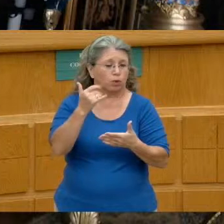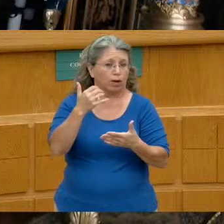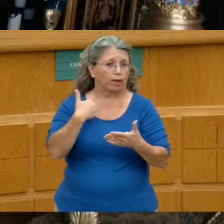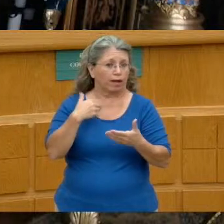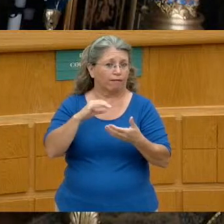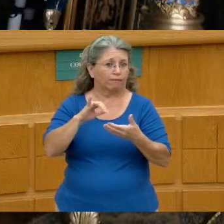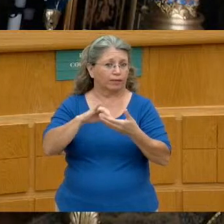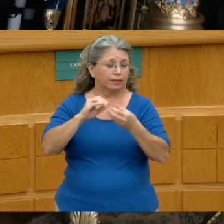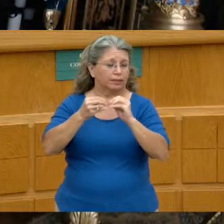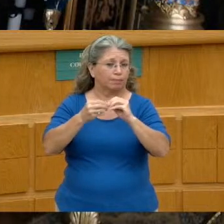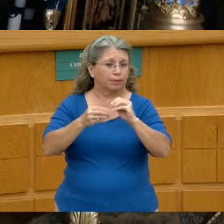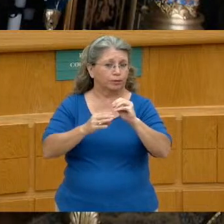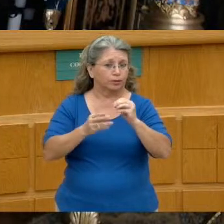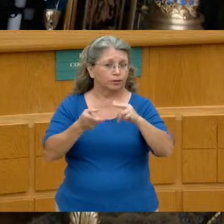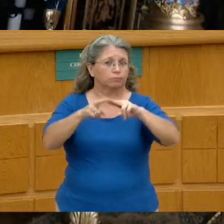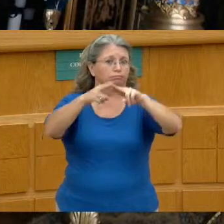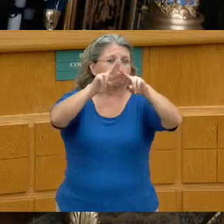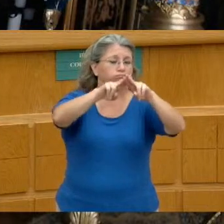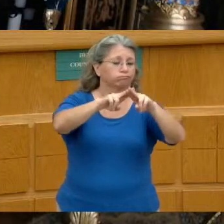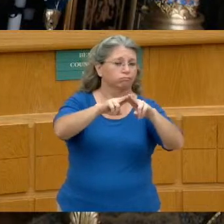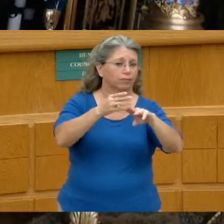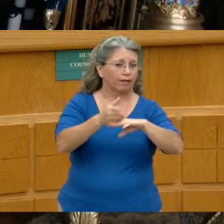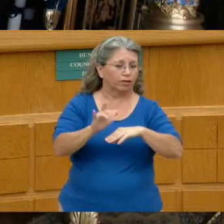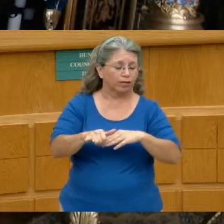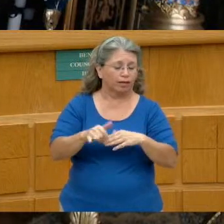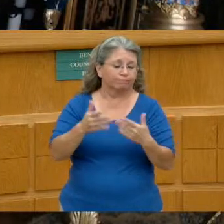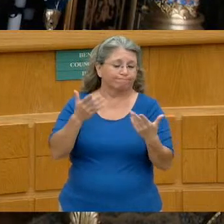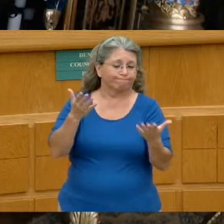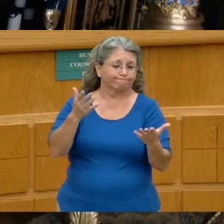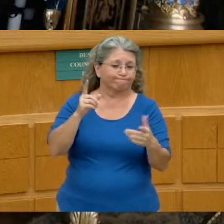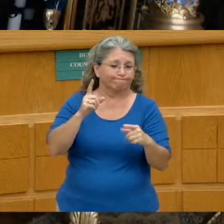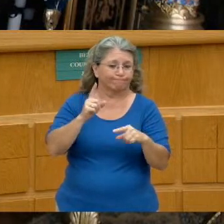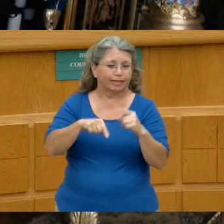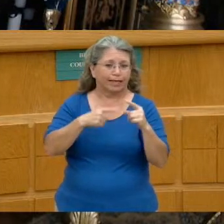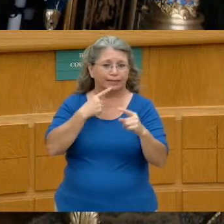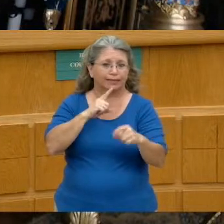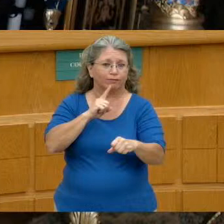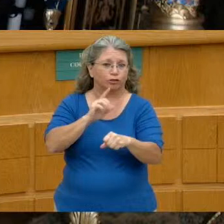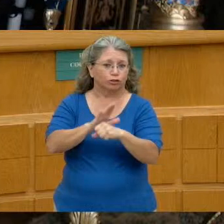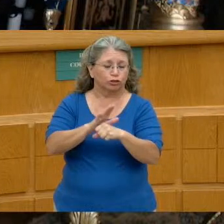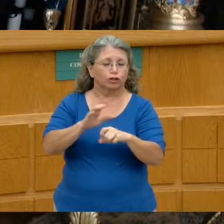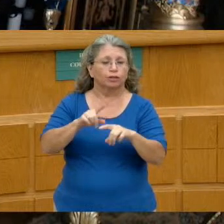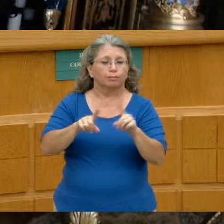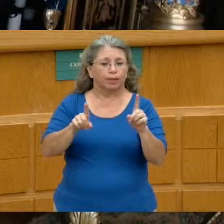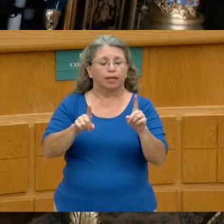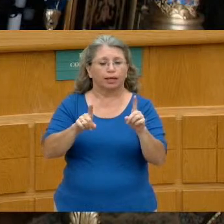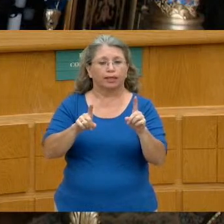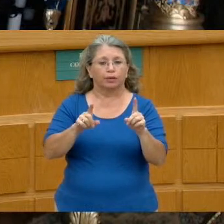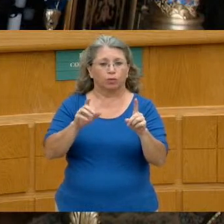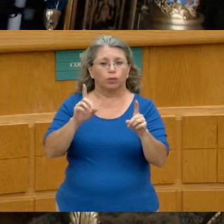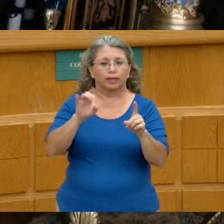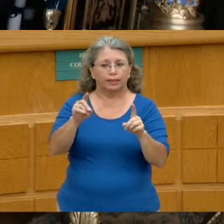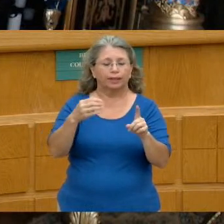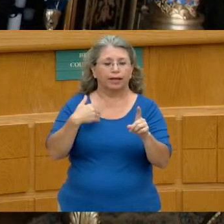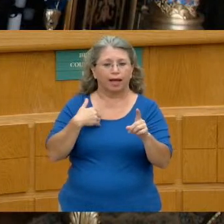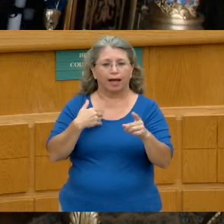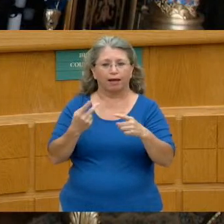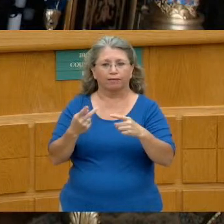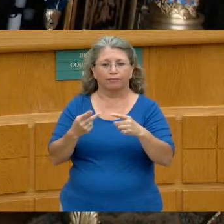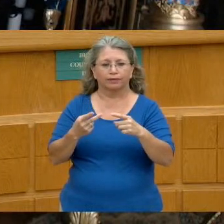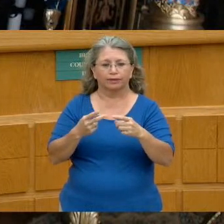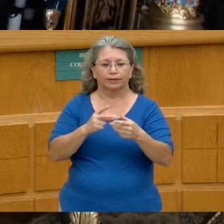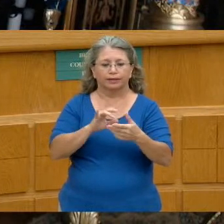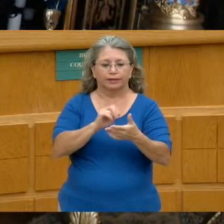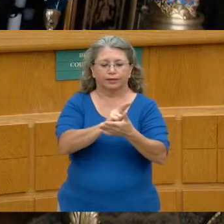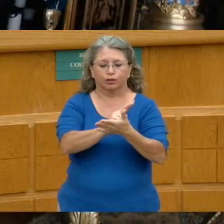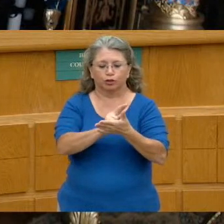had a sudden increase happen after that 2 to 3 week time period after Memorial Day weekend when we did not restrict the beach